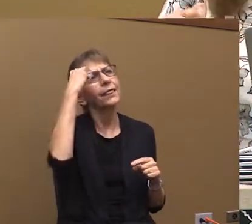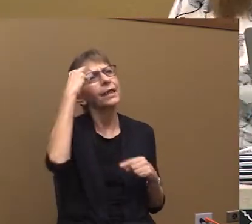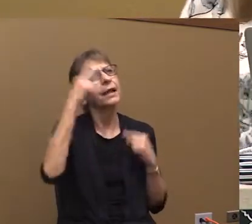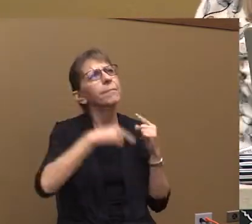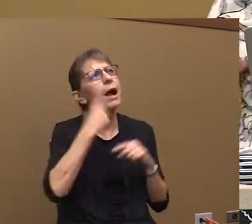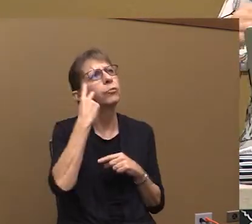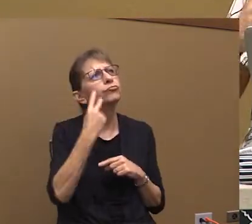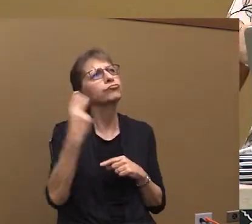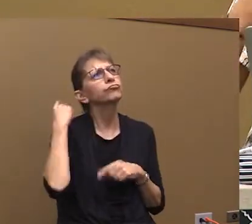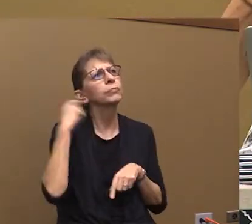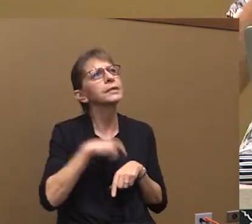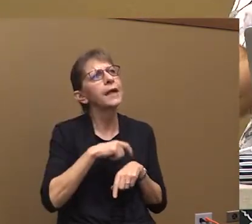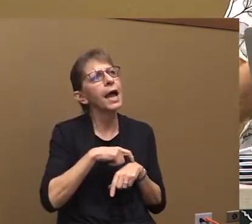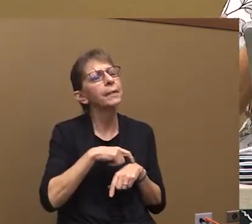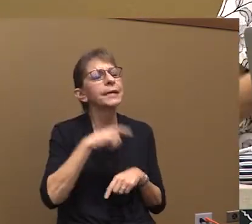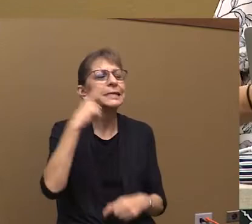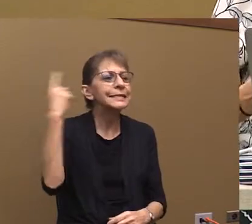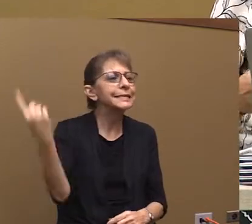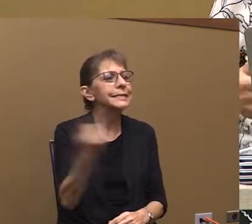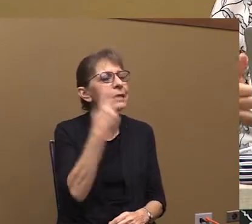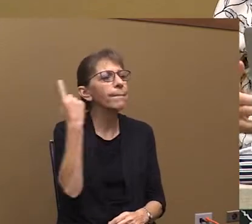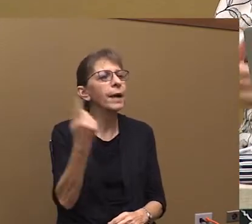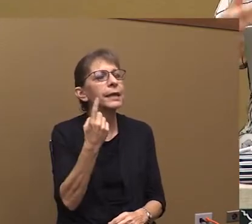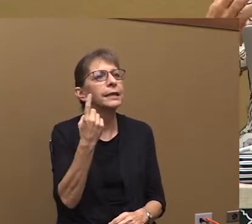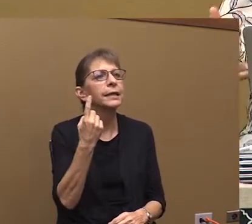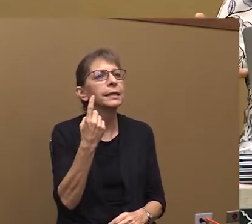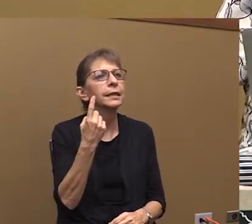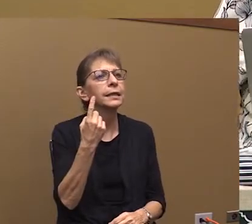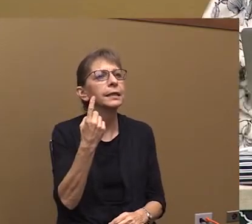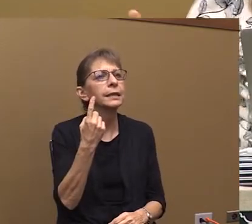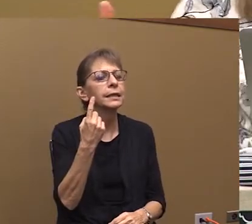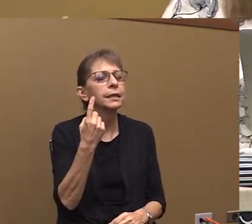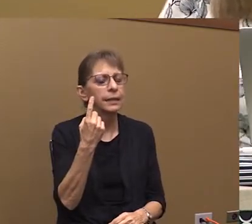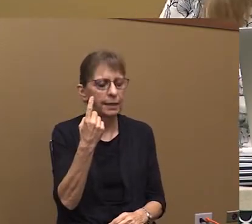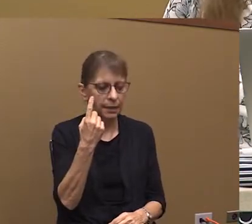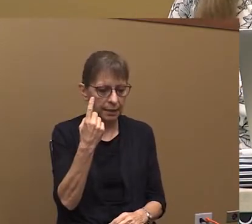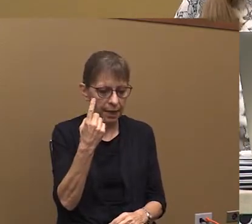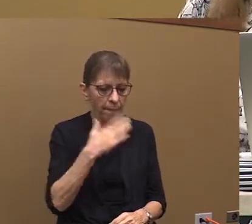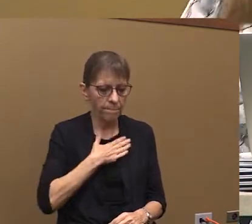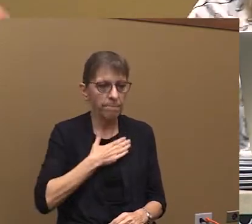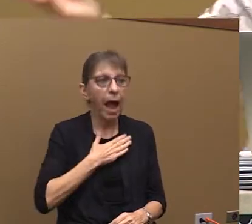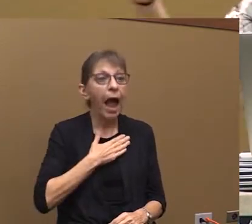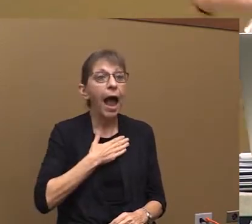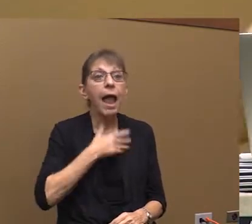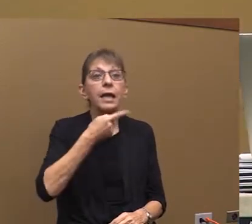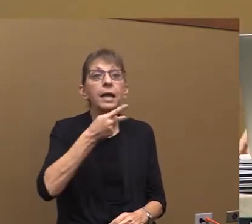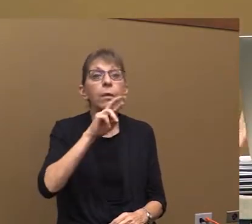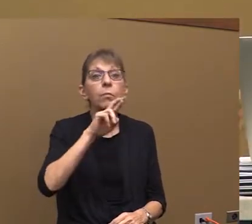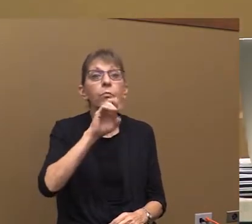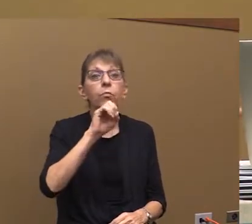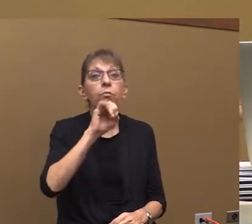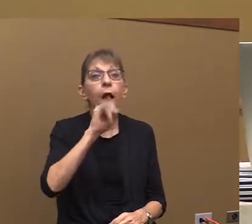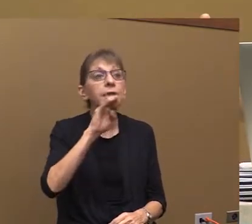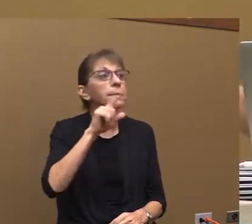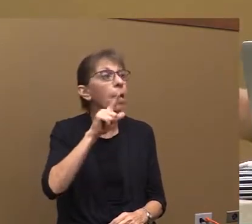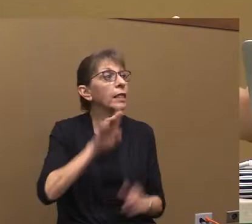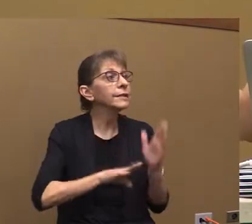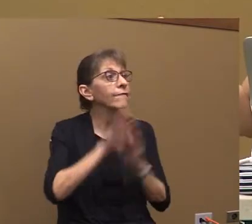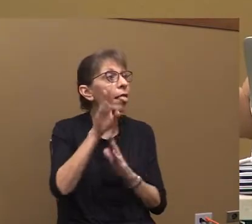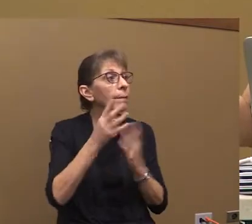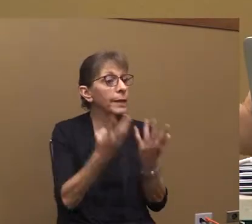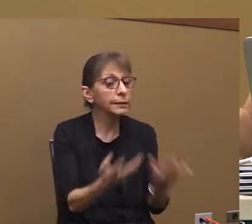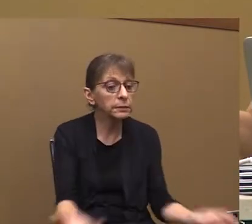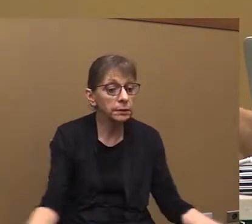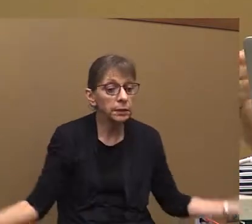at the beginning. And if you can think about a time that somebody stepped into your zone of